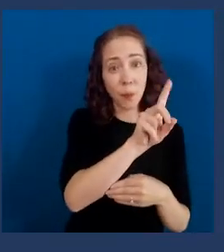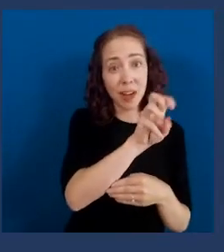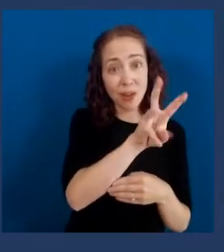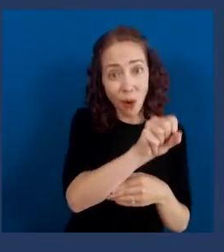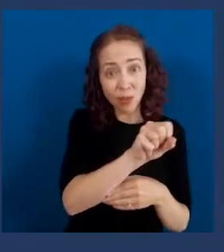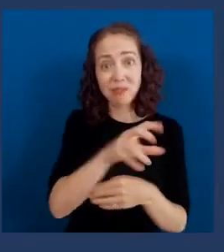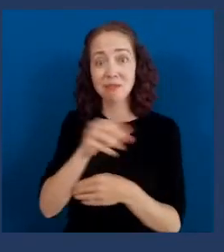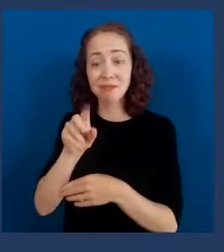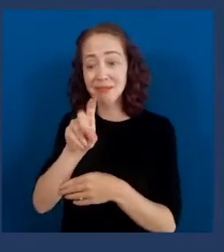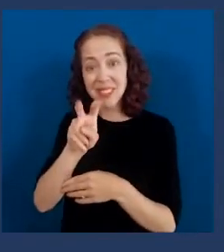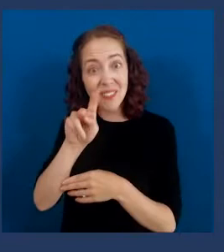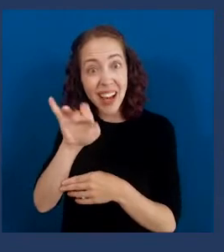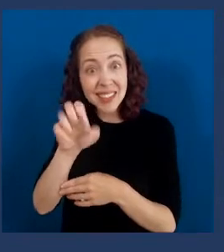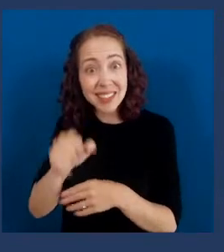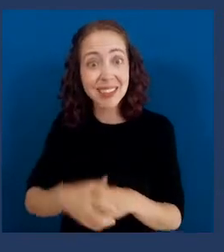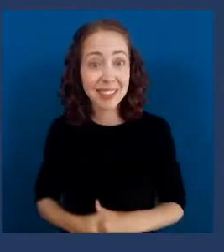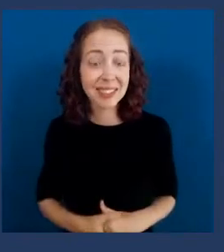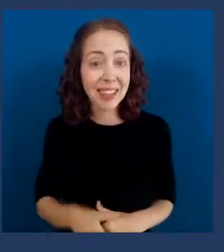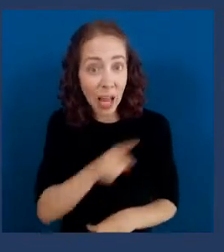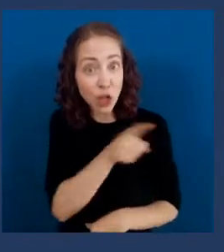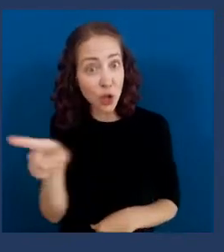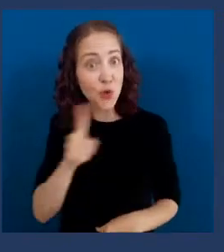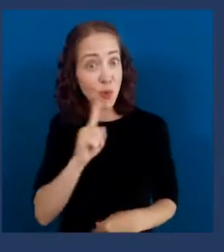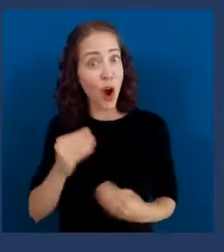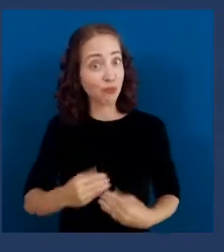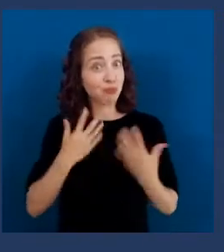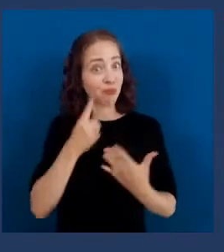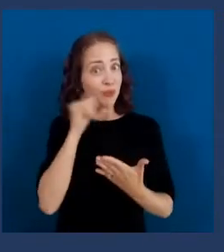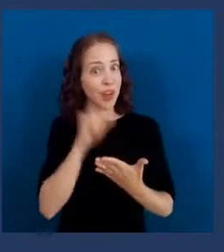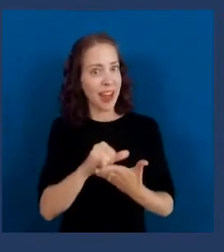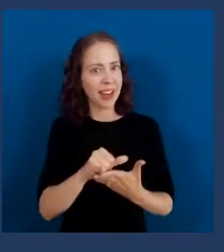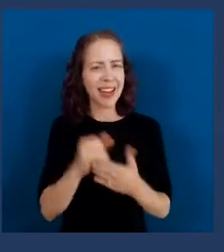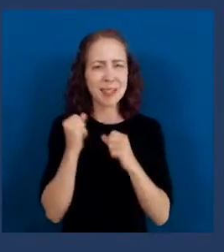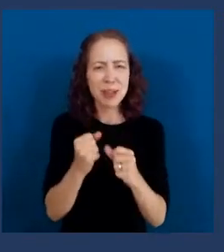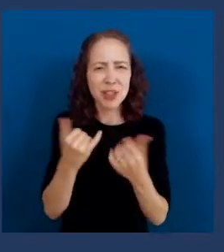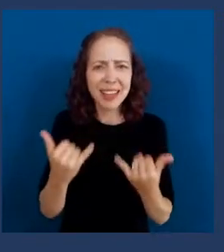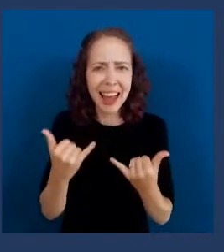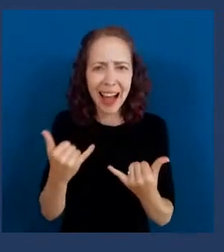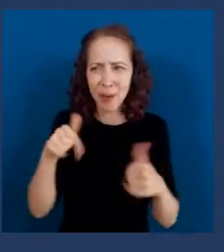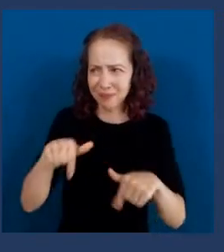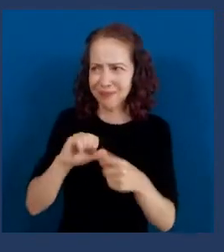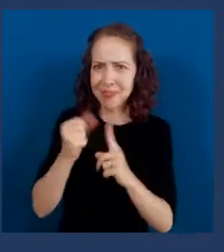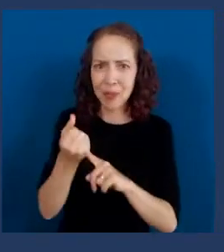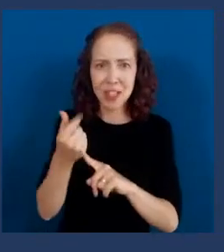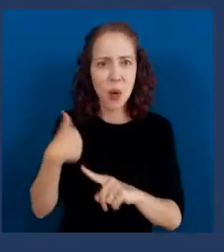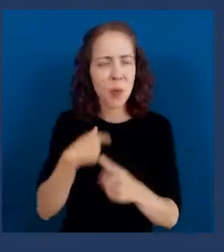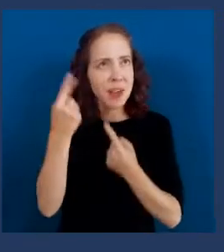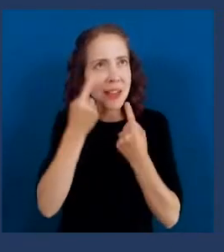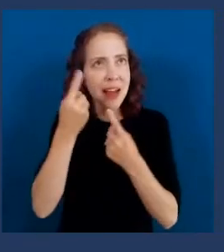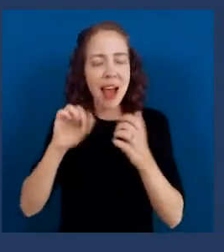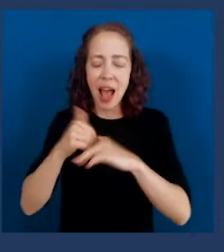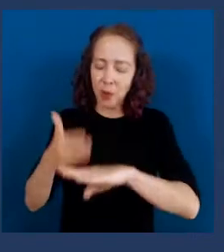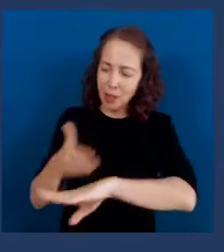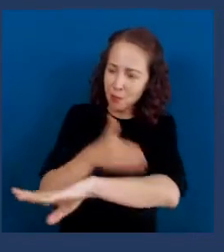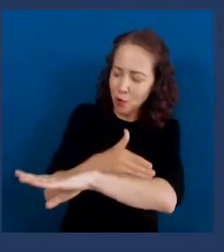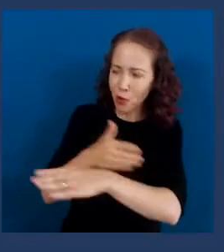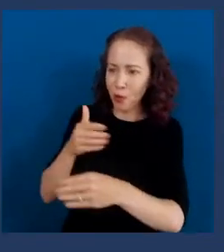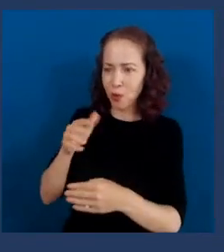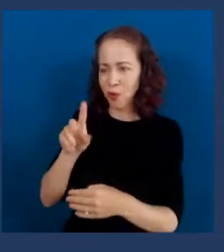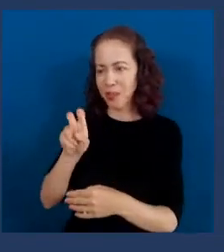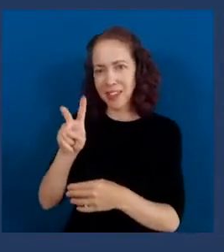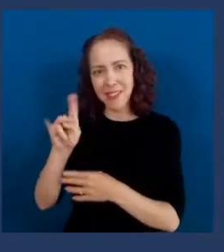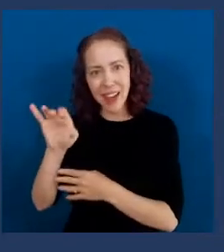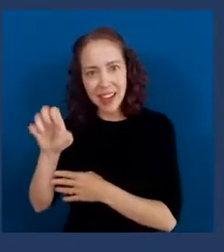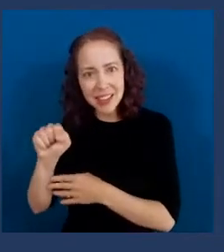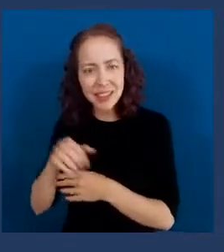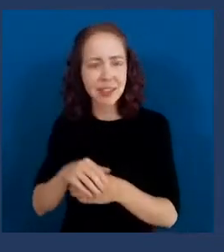the inspiration for this. And especially in this current environment, as we're thinking about how to improve devices, how we think